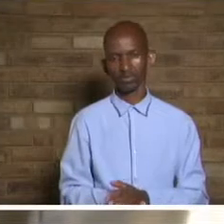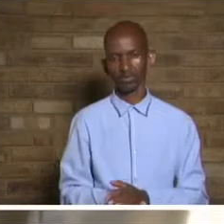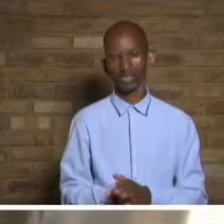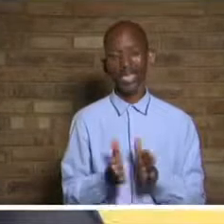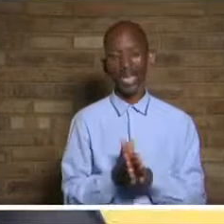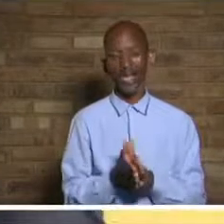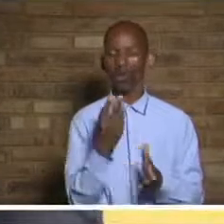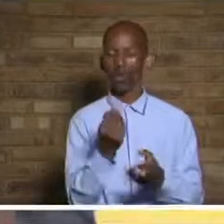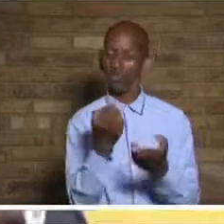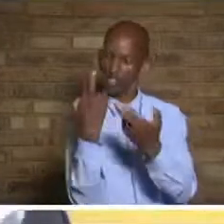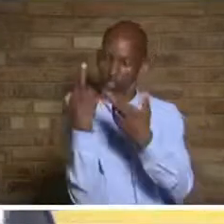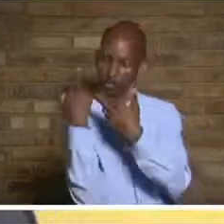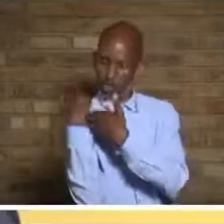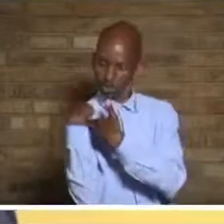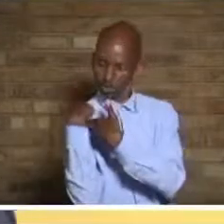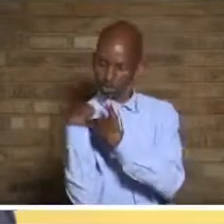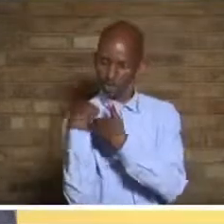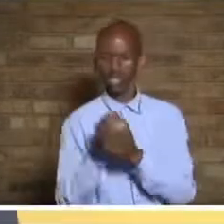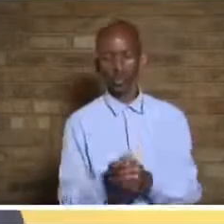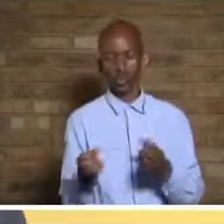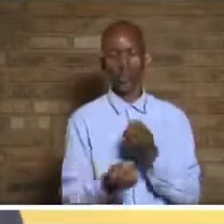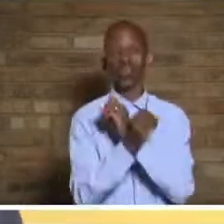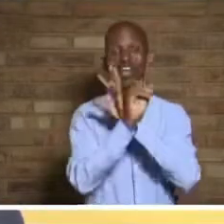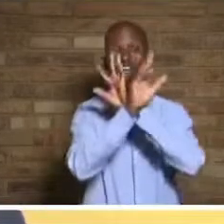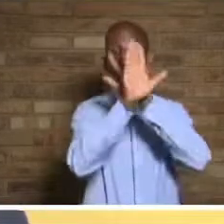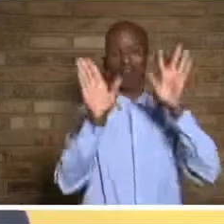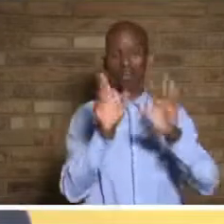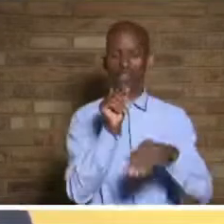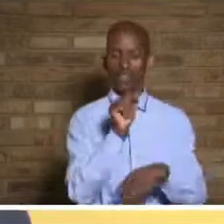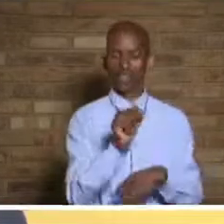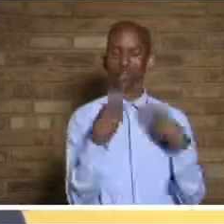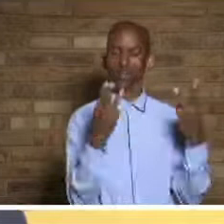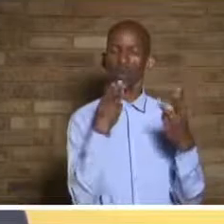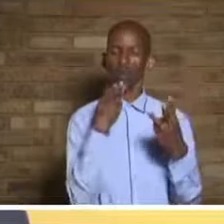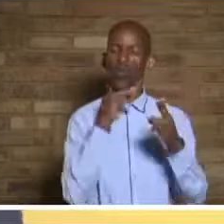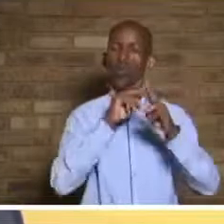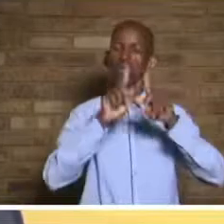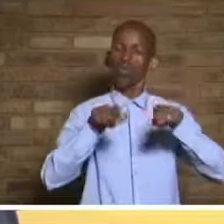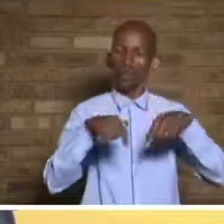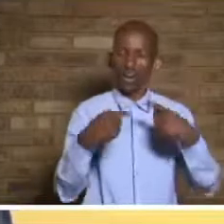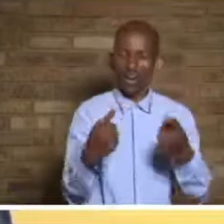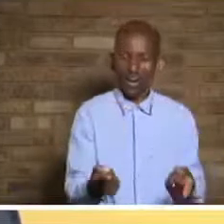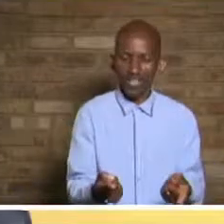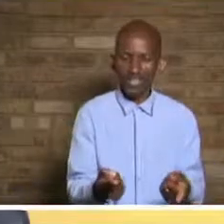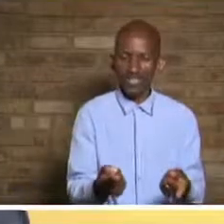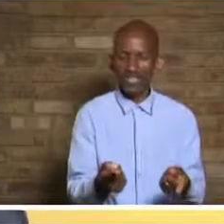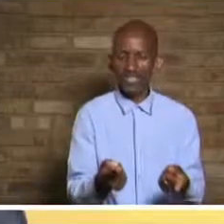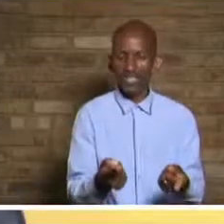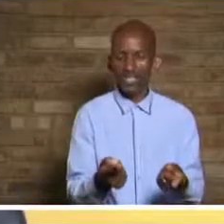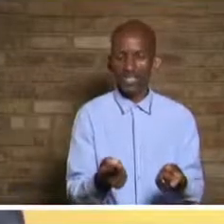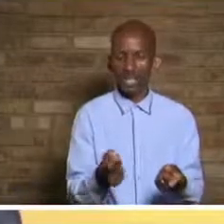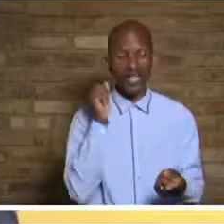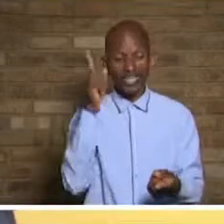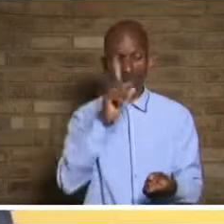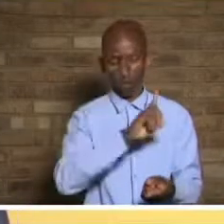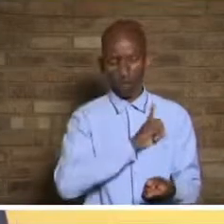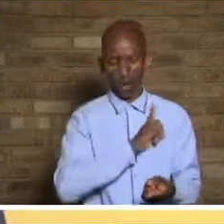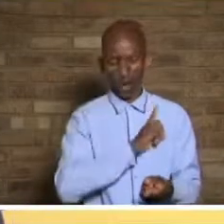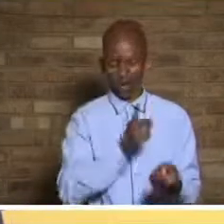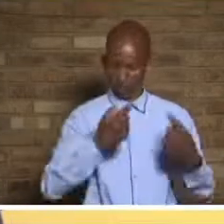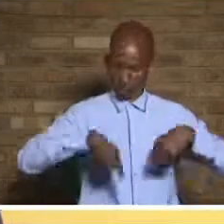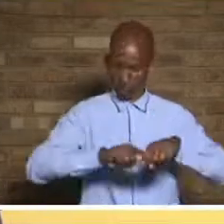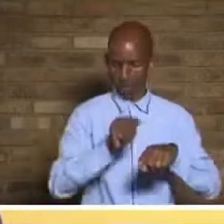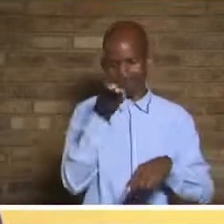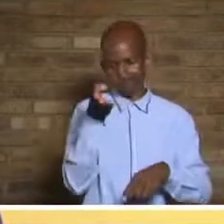responsibility or accountability to clarify those that were not able to comprehend why we're here. Sathatha